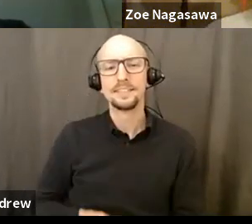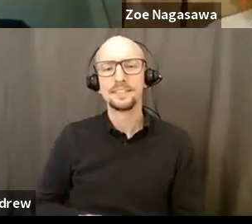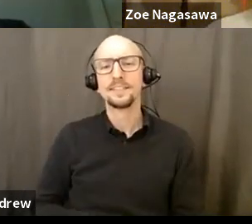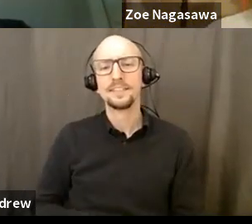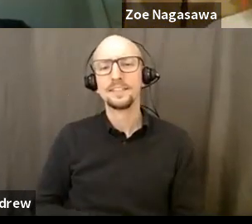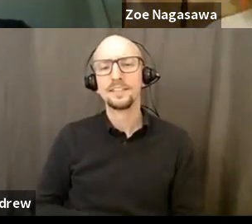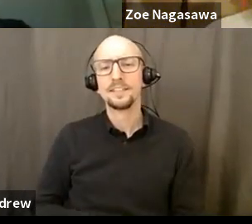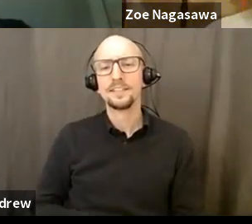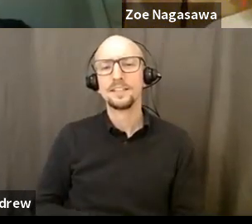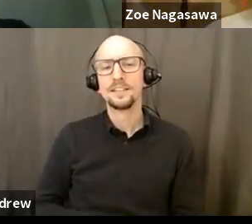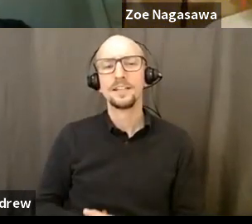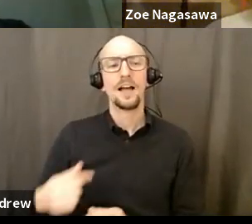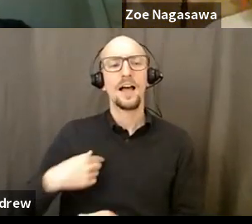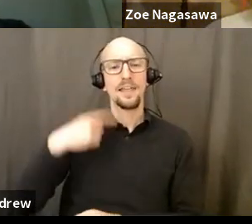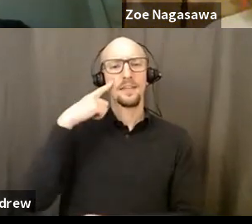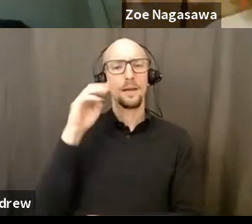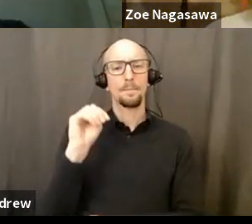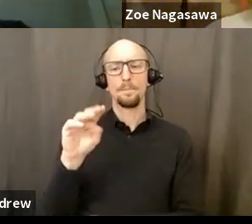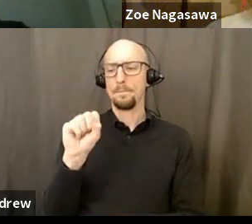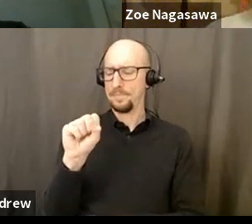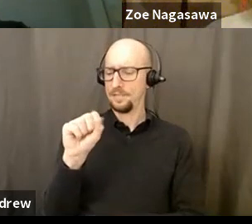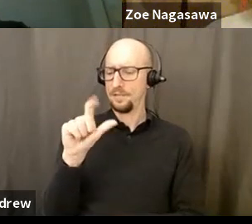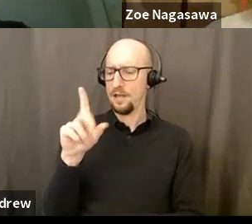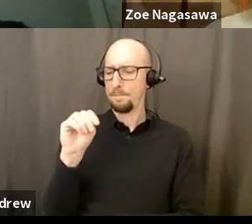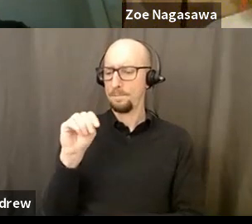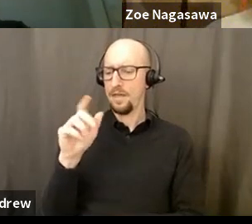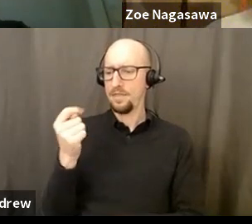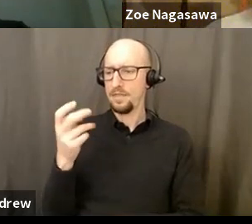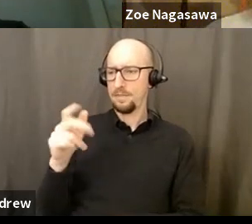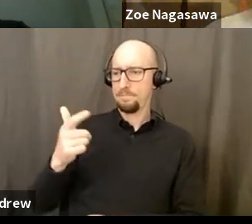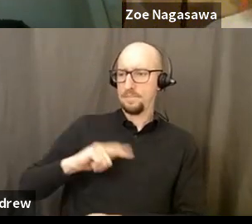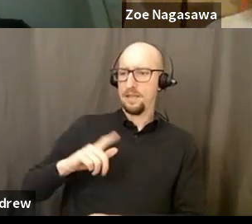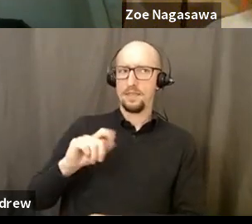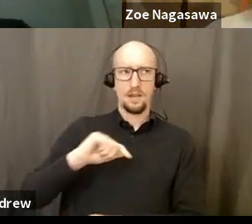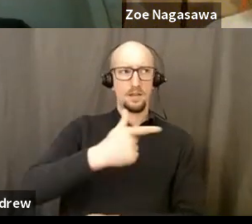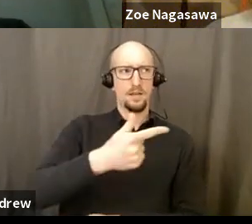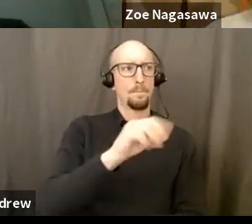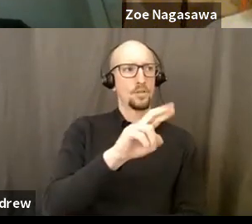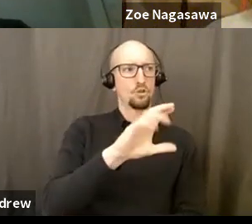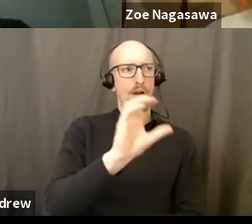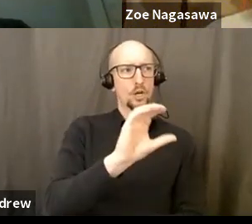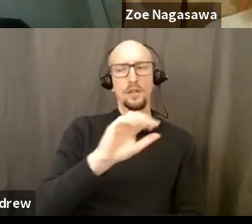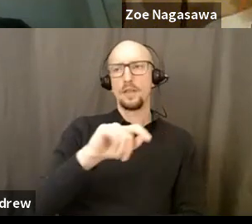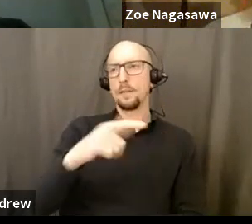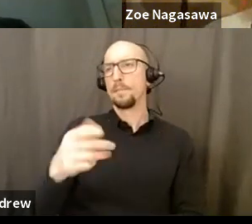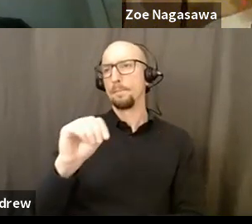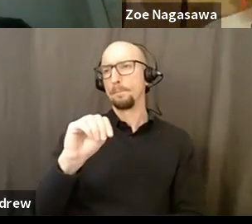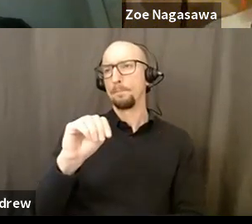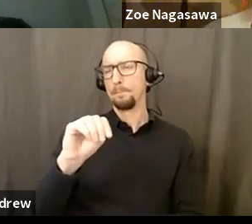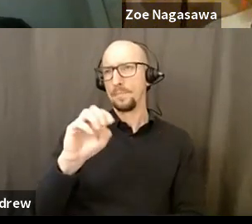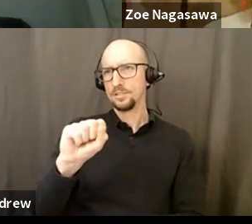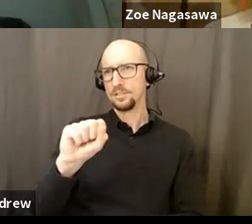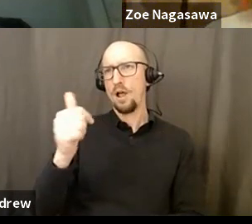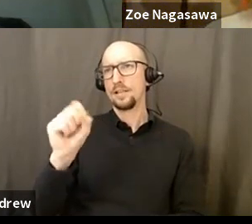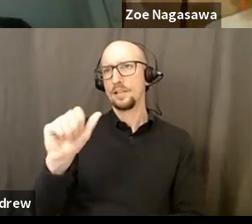I think Ms. Lum is next, then me, then Mr. Krager, then Ms. Grassa. Okay.